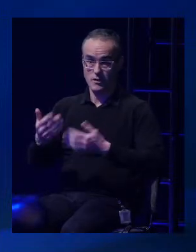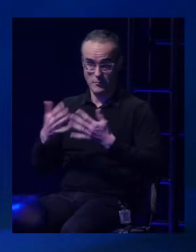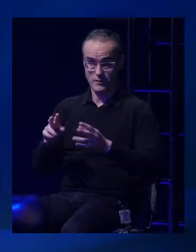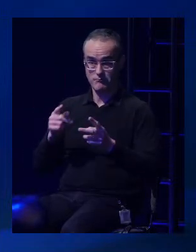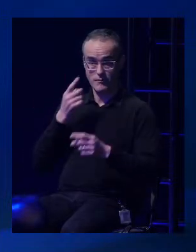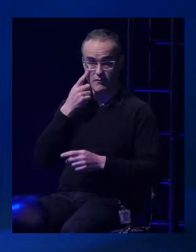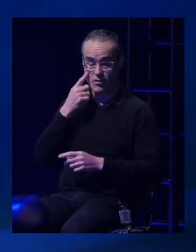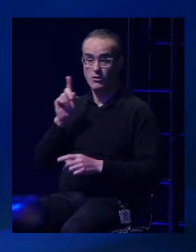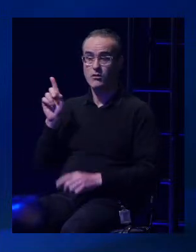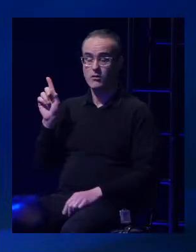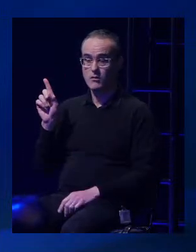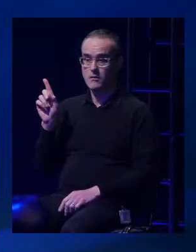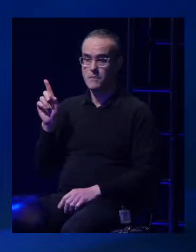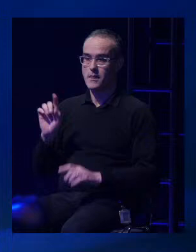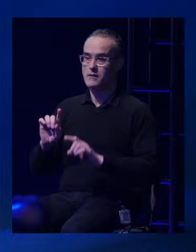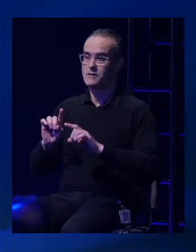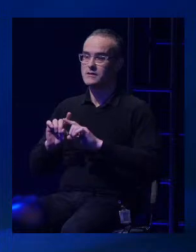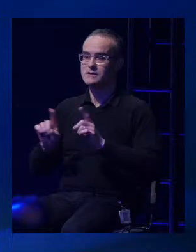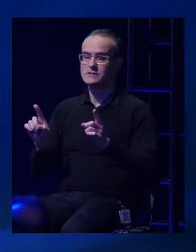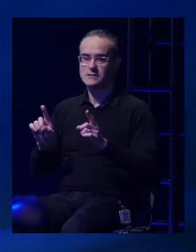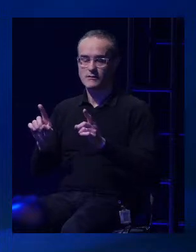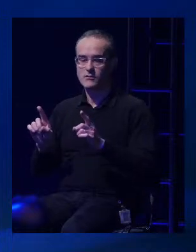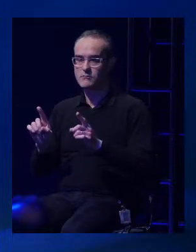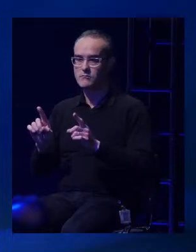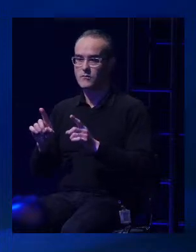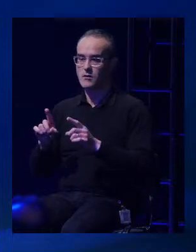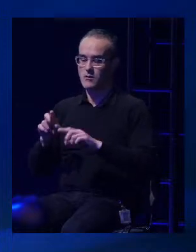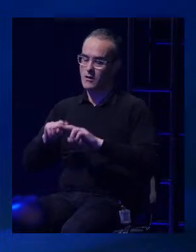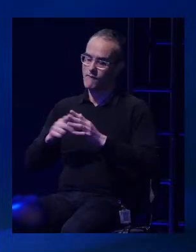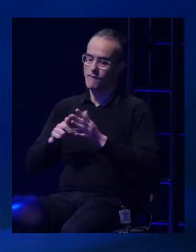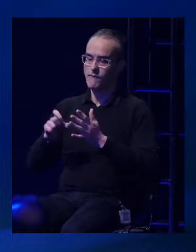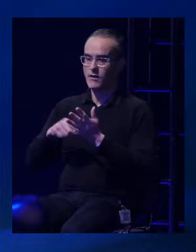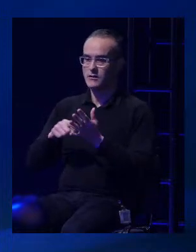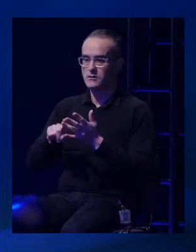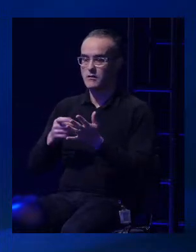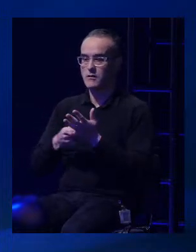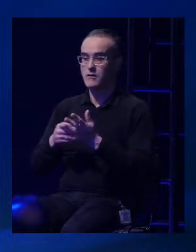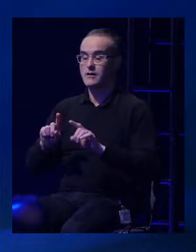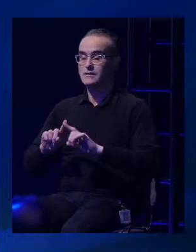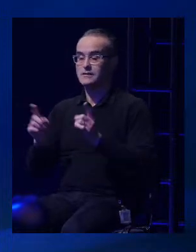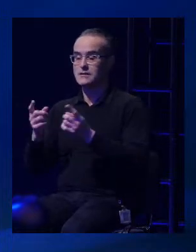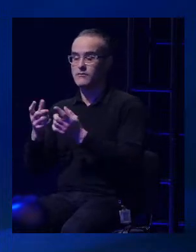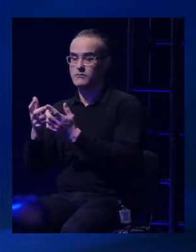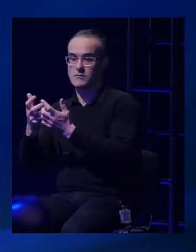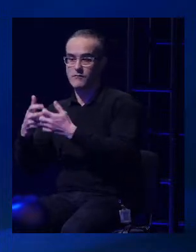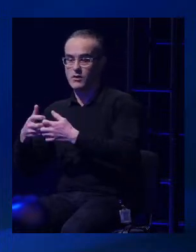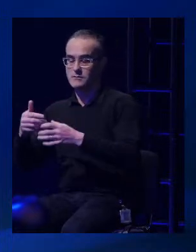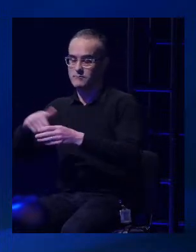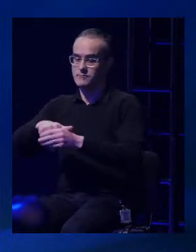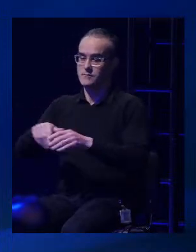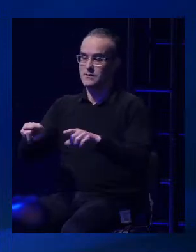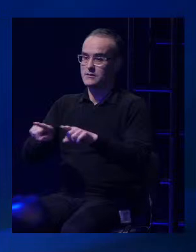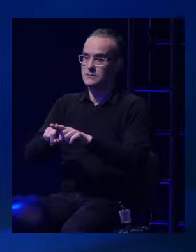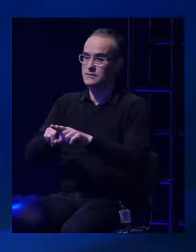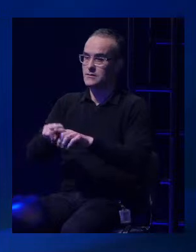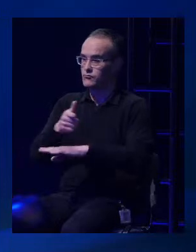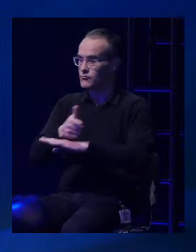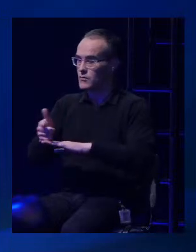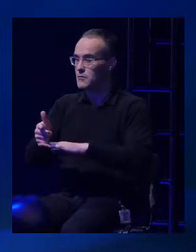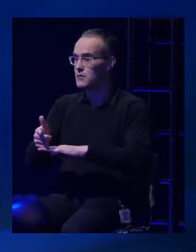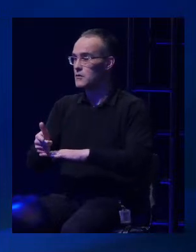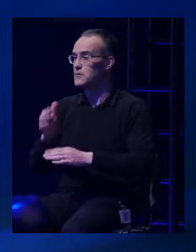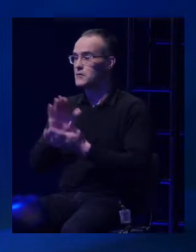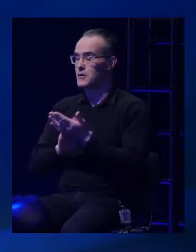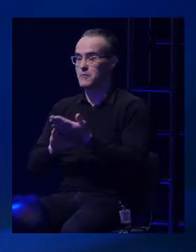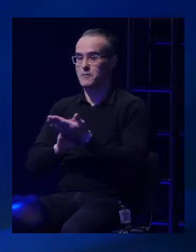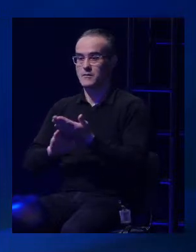just a slightly different form factor. The ease of being able to deploy multiple devices in a single rack can really make multi-camera shoots really easy to